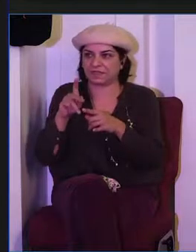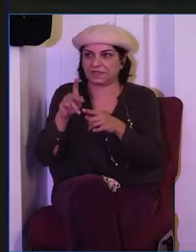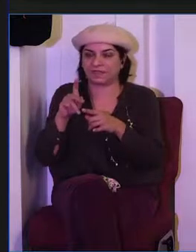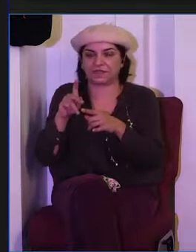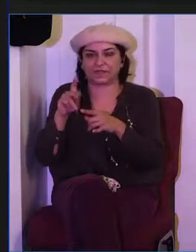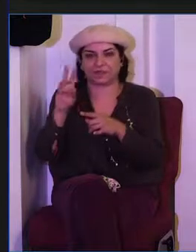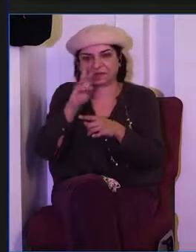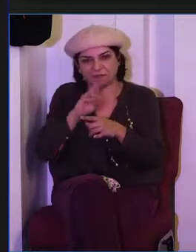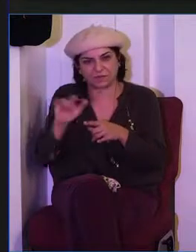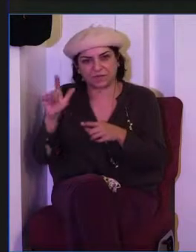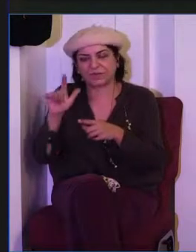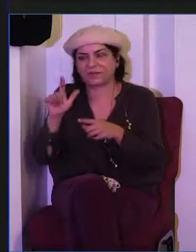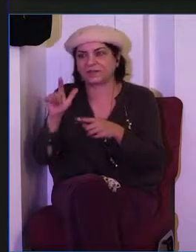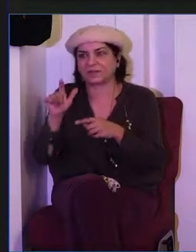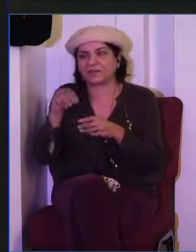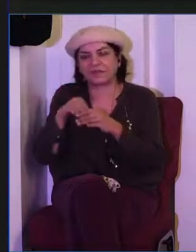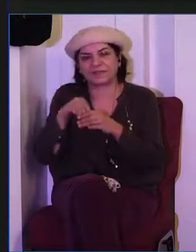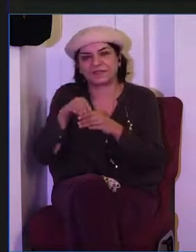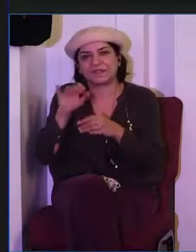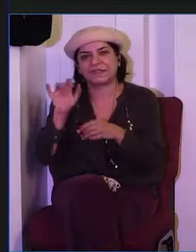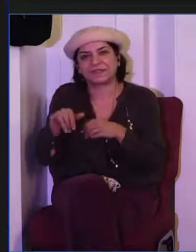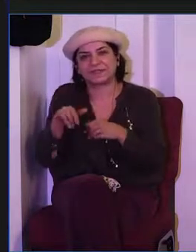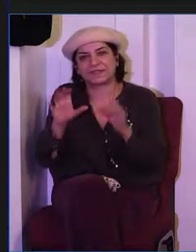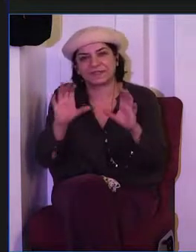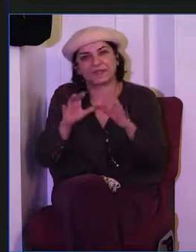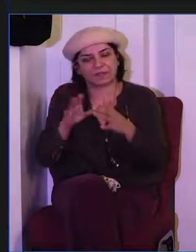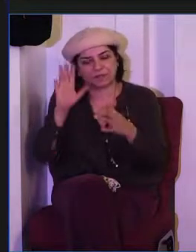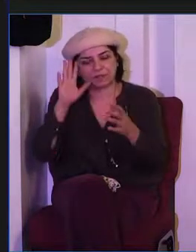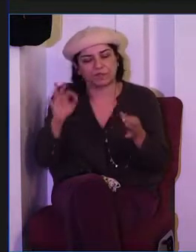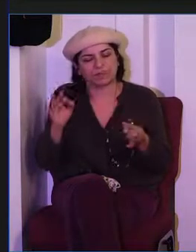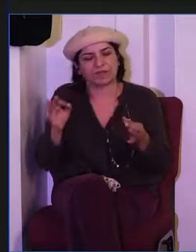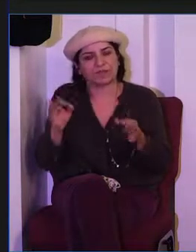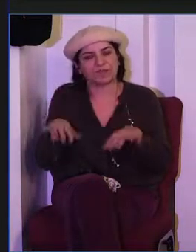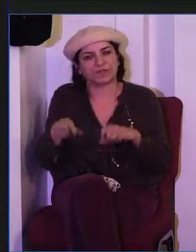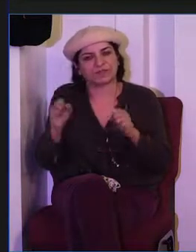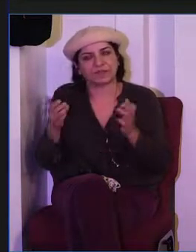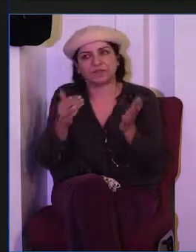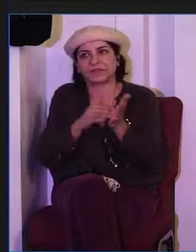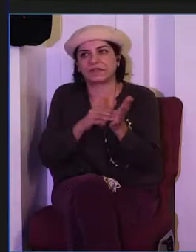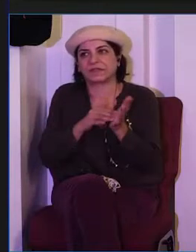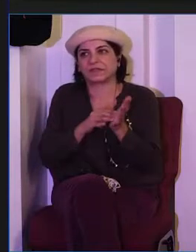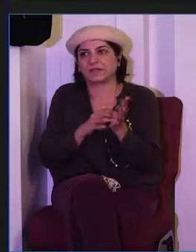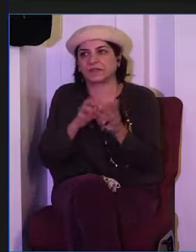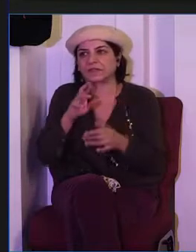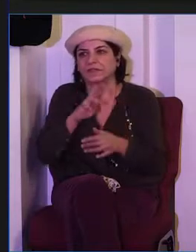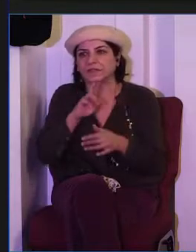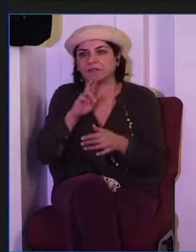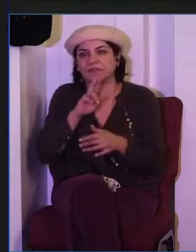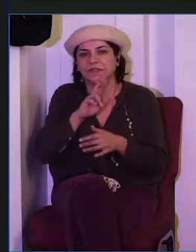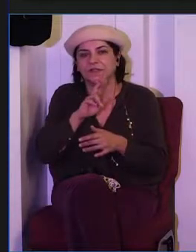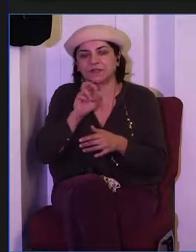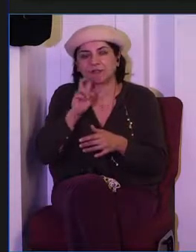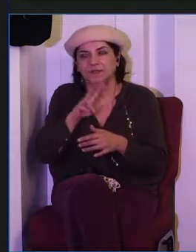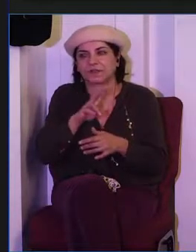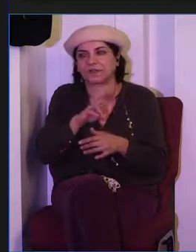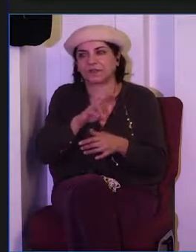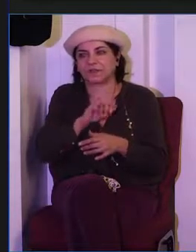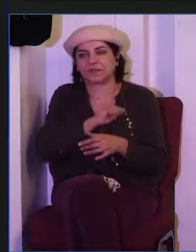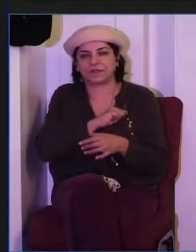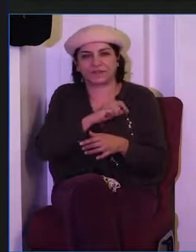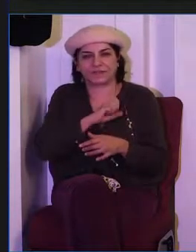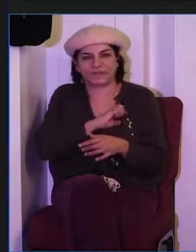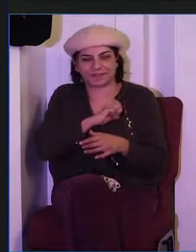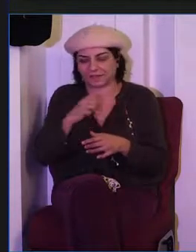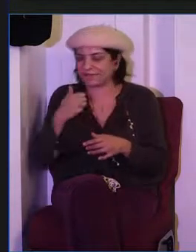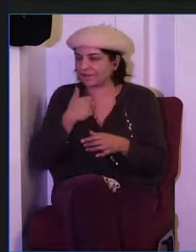Lindsay's in that class as well. He decided he would come and revisit the class, and Reverend Alejandro and myself joined in just to say welcome